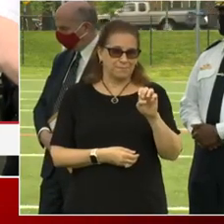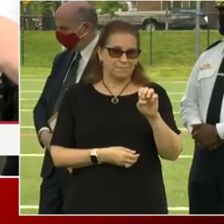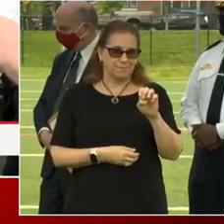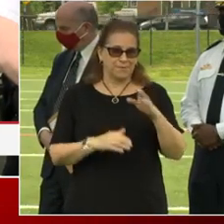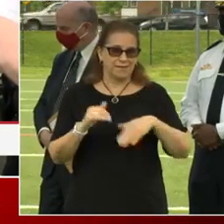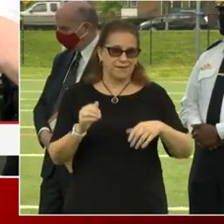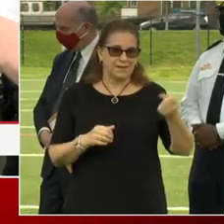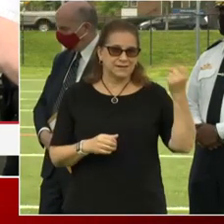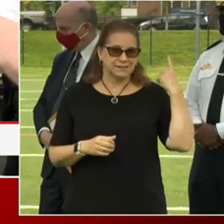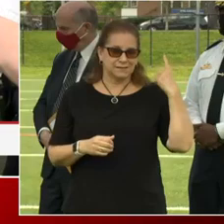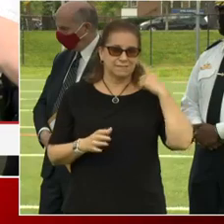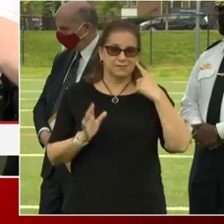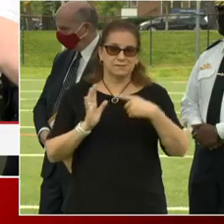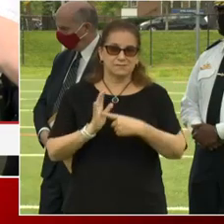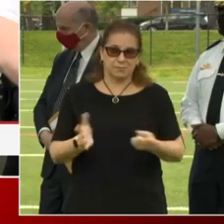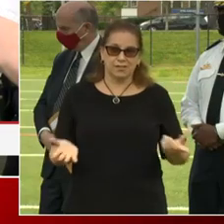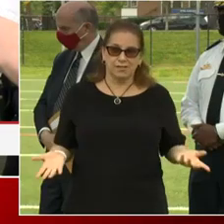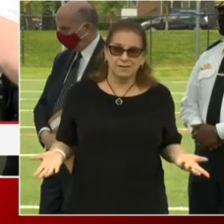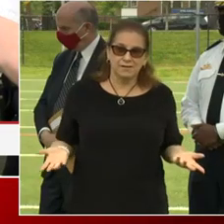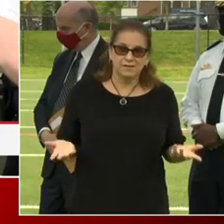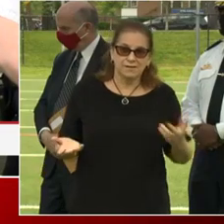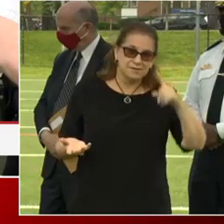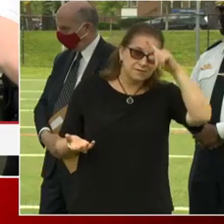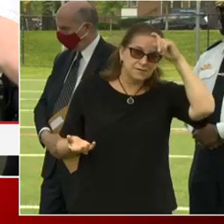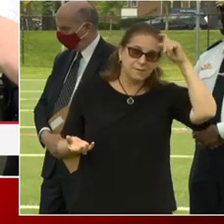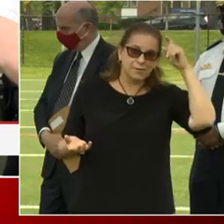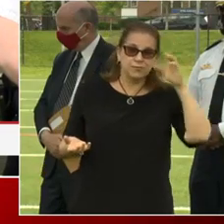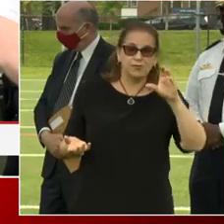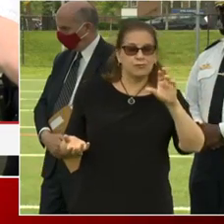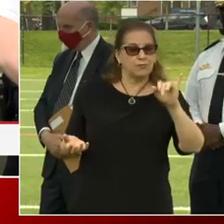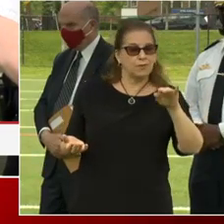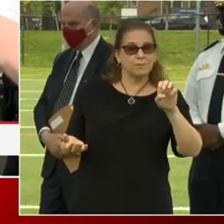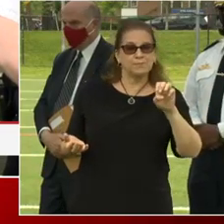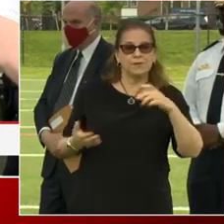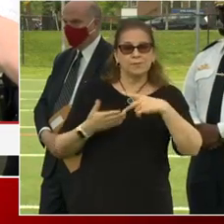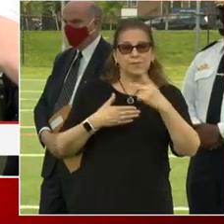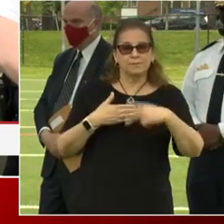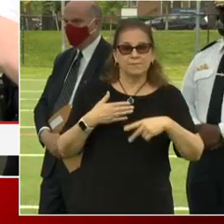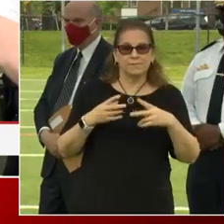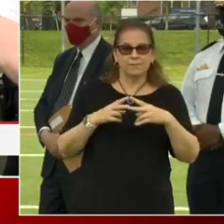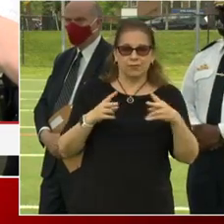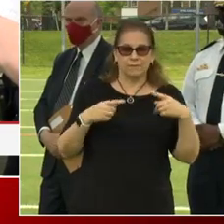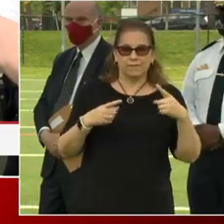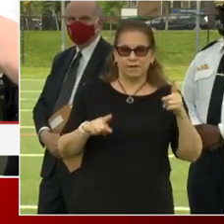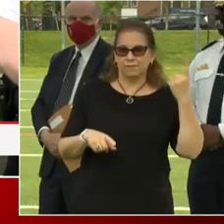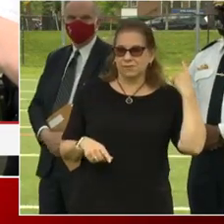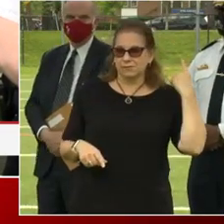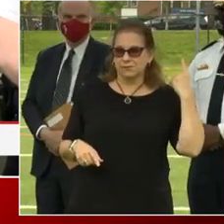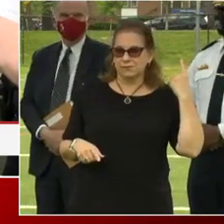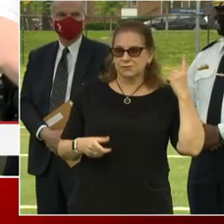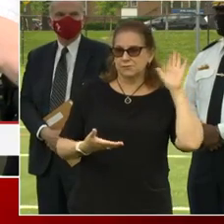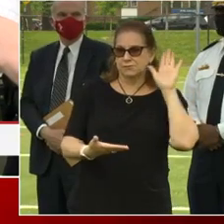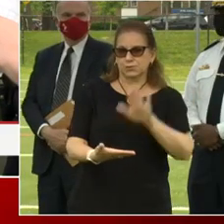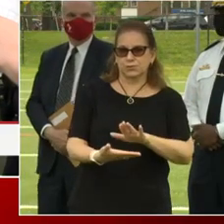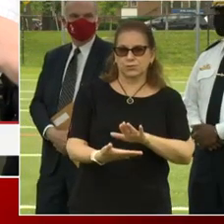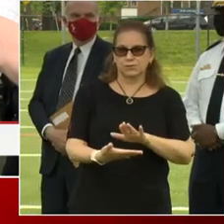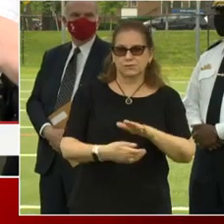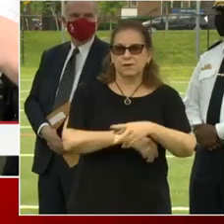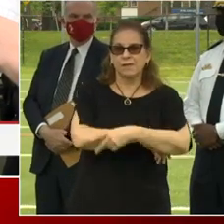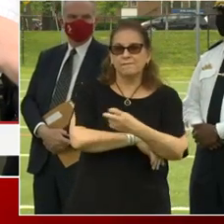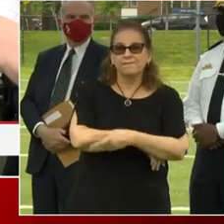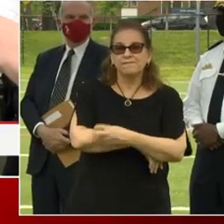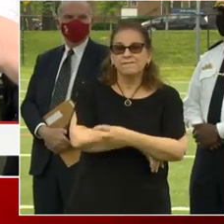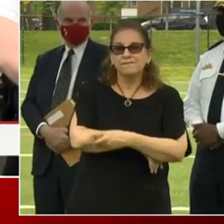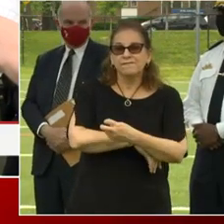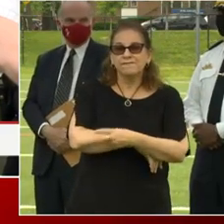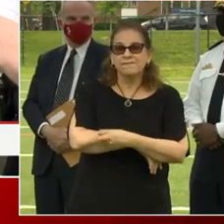for example, the Summer Crime Initiative was very effective in reducing theft in those